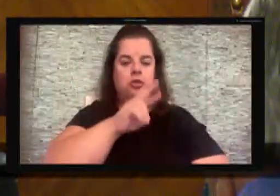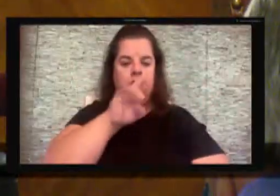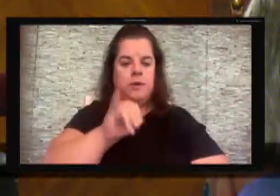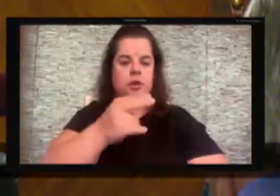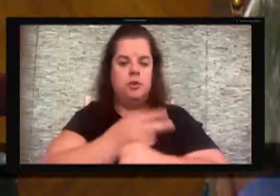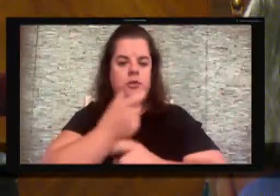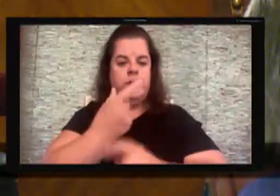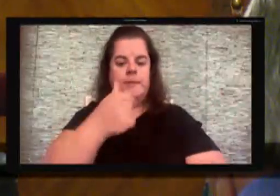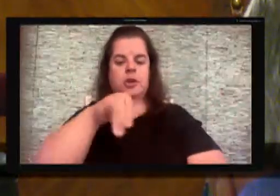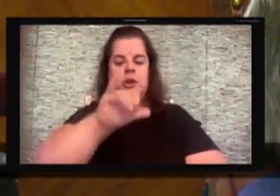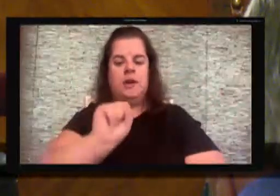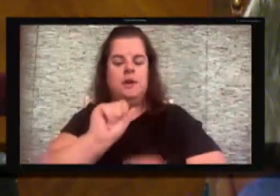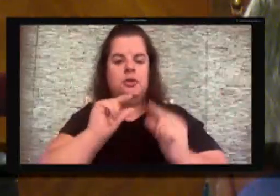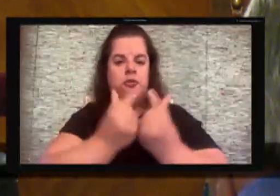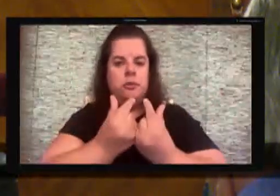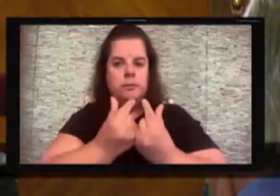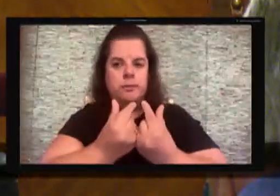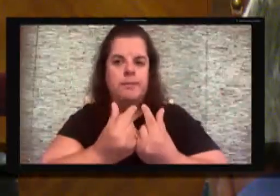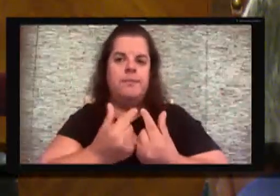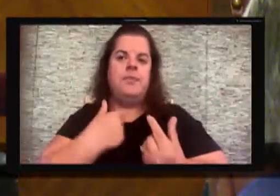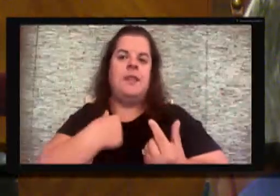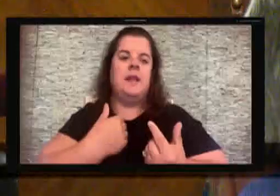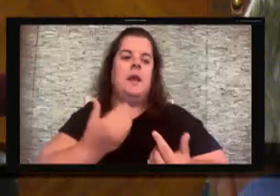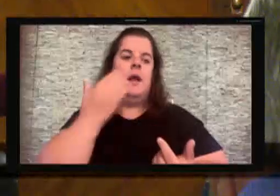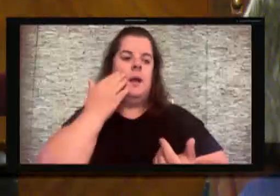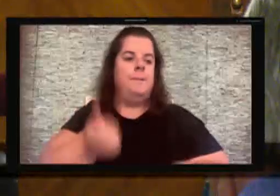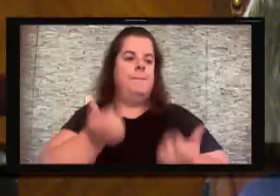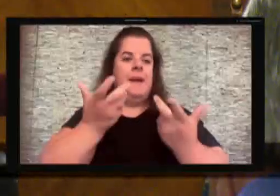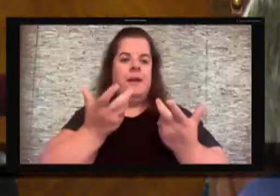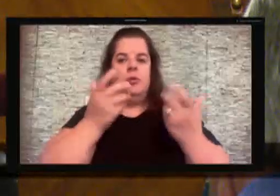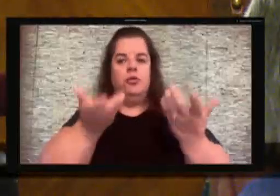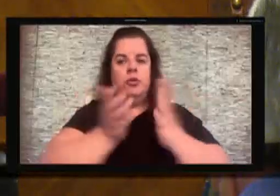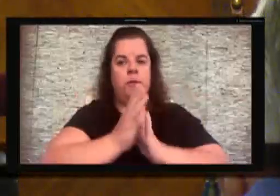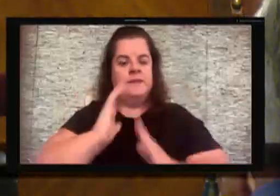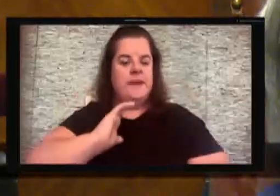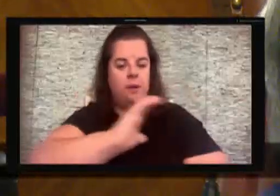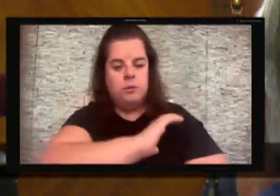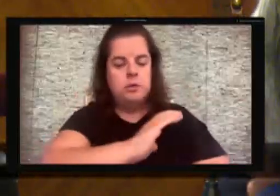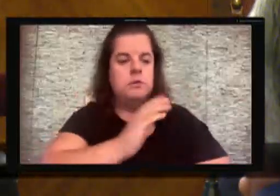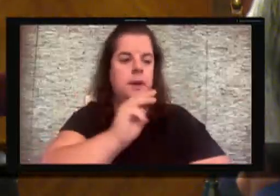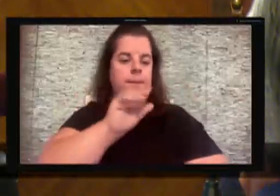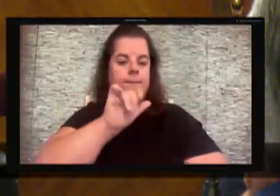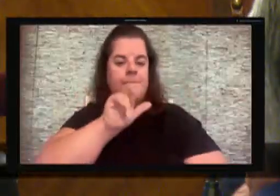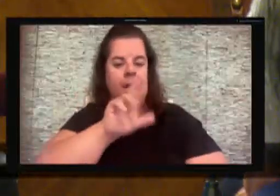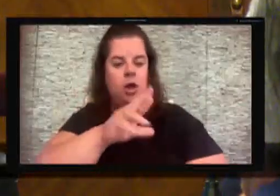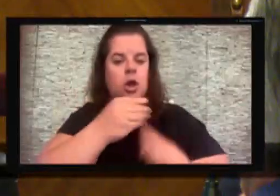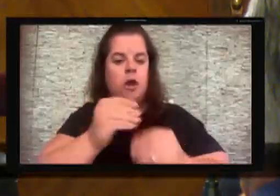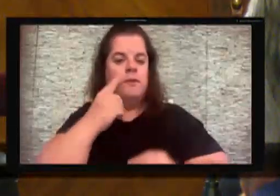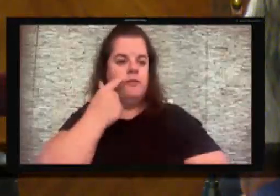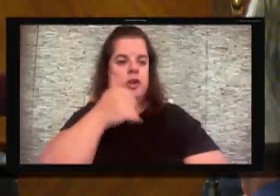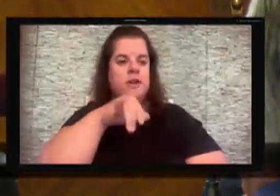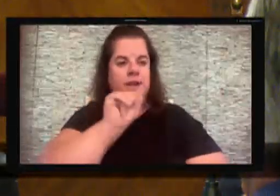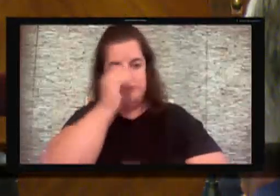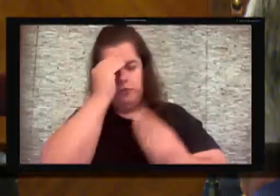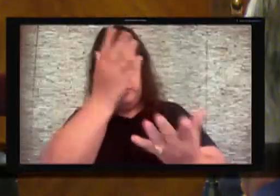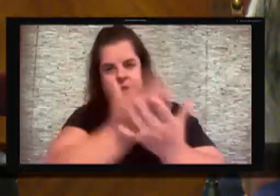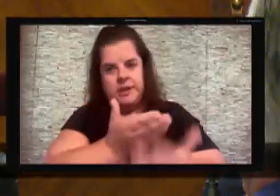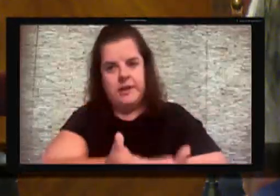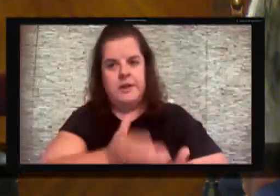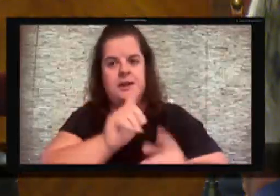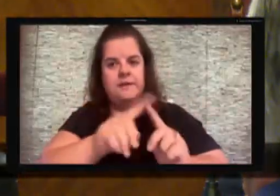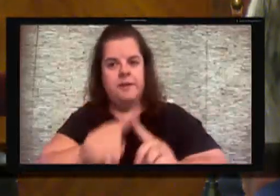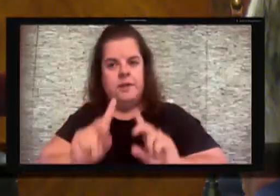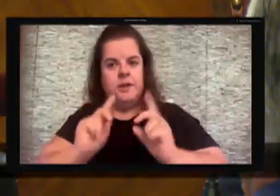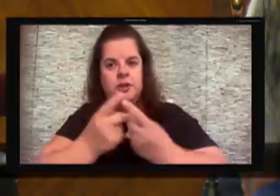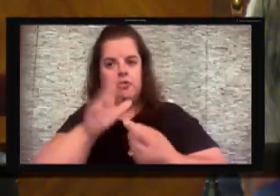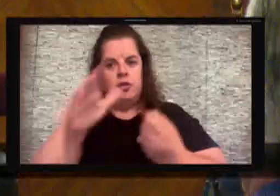group. As you know, we've had multiple requests from council as well as from the mayor's office for GIS data in the various initiatives that you are